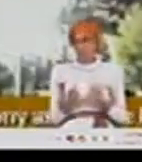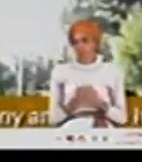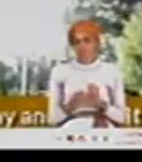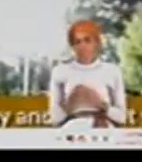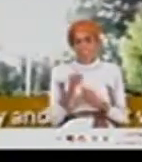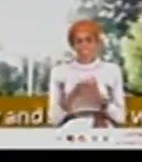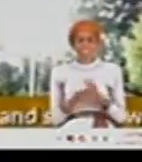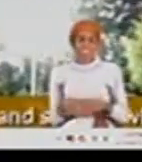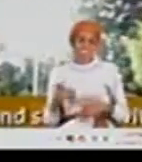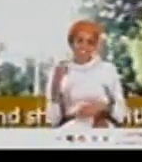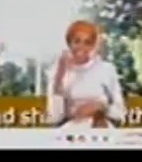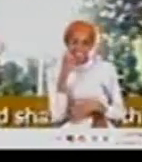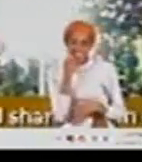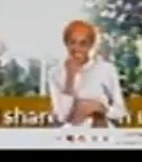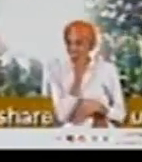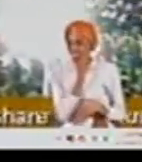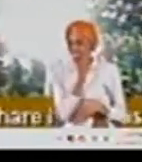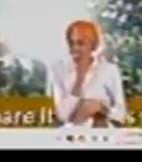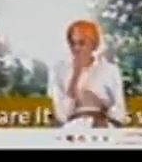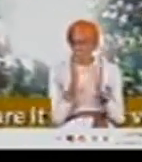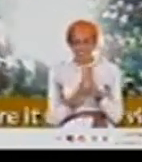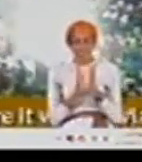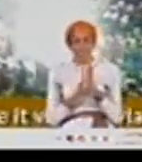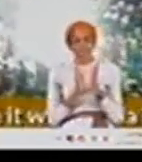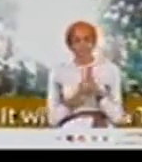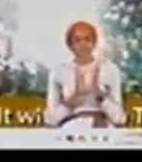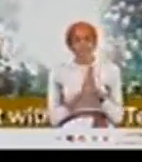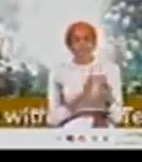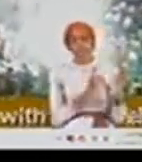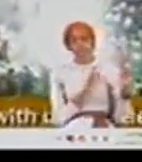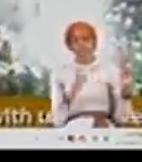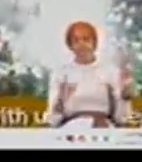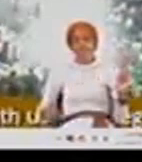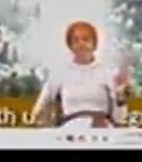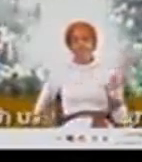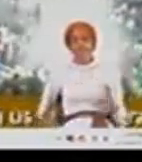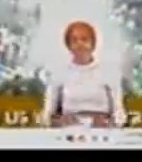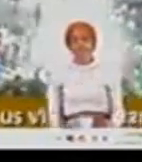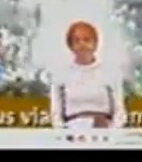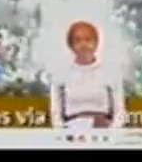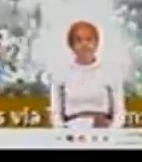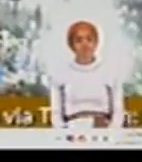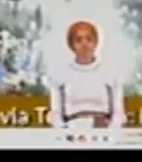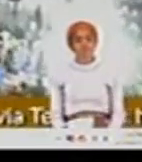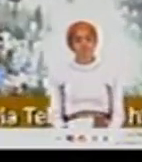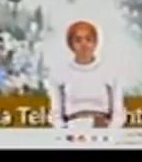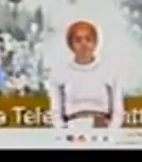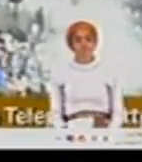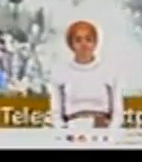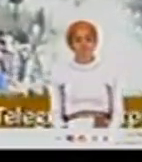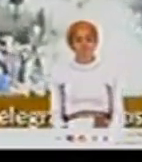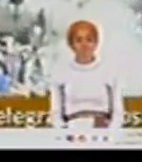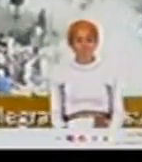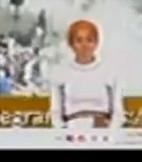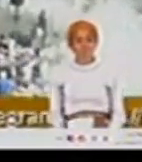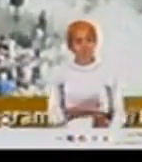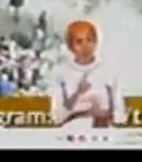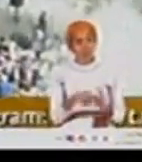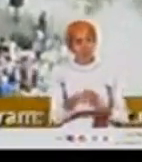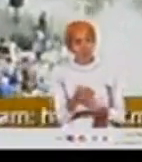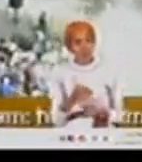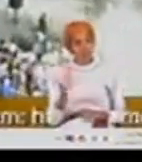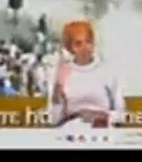for the Lord let's listen to the next Tony please while lers are testifying take your